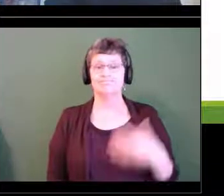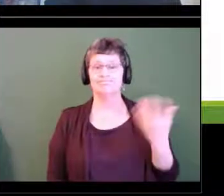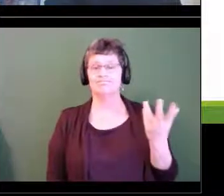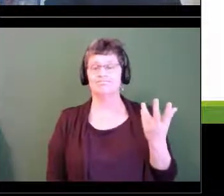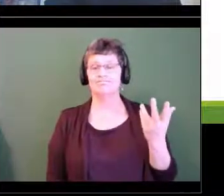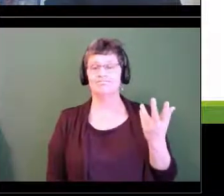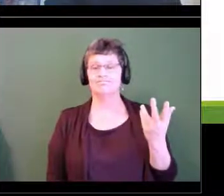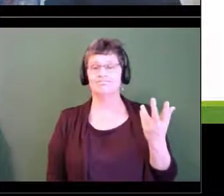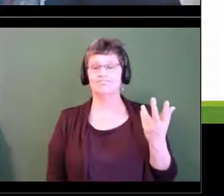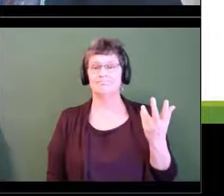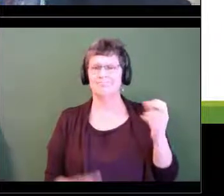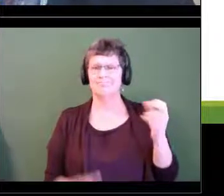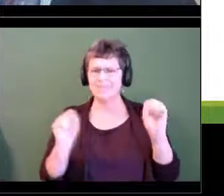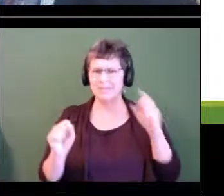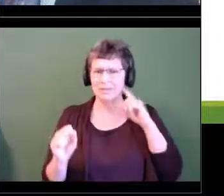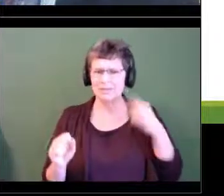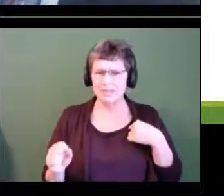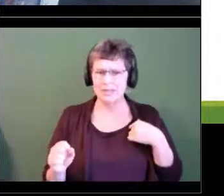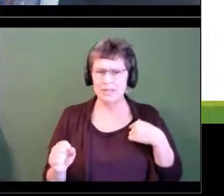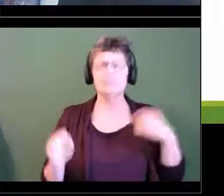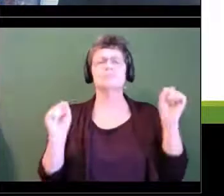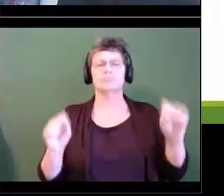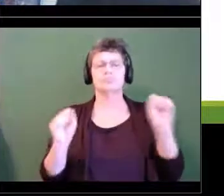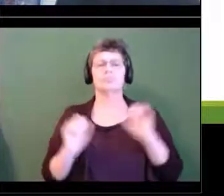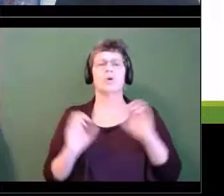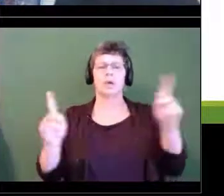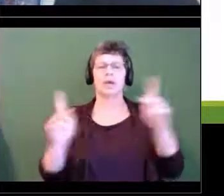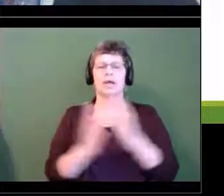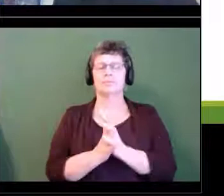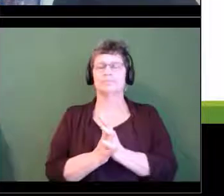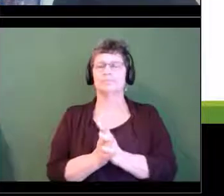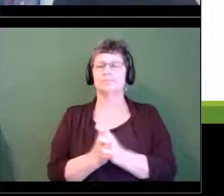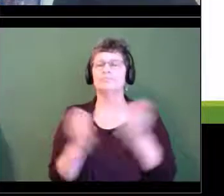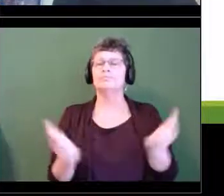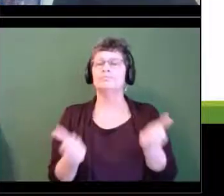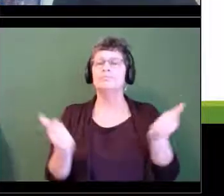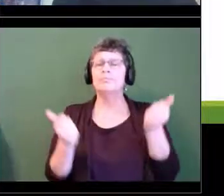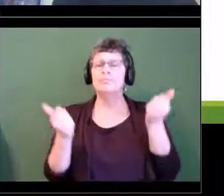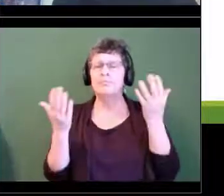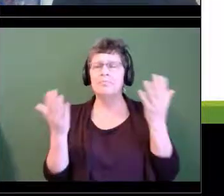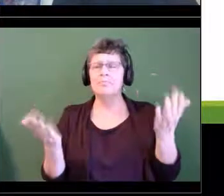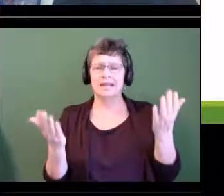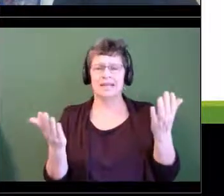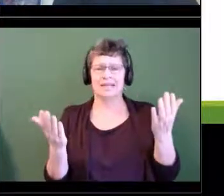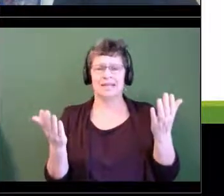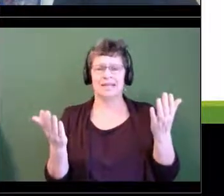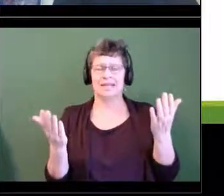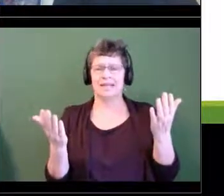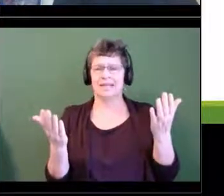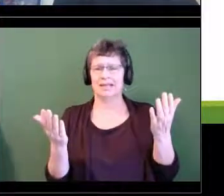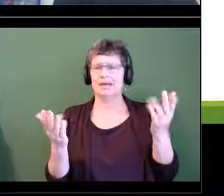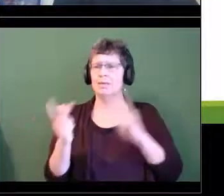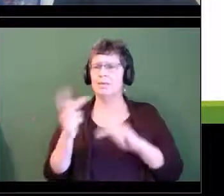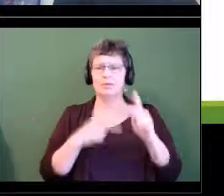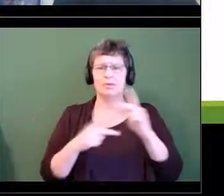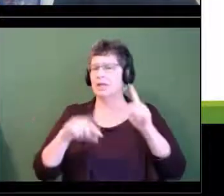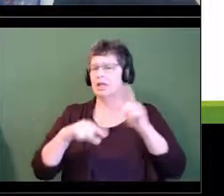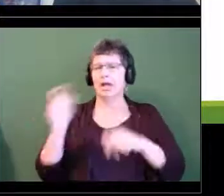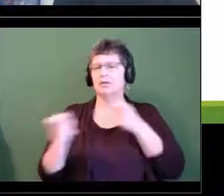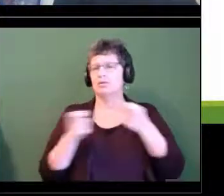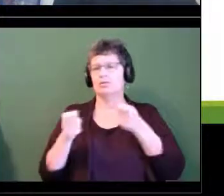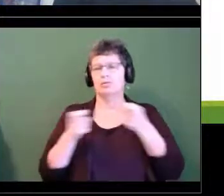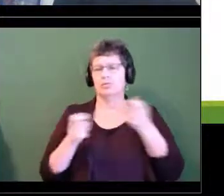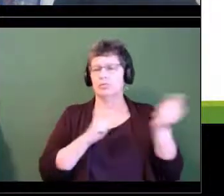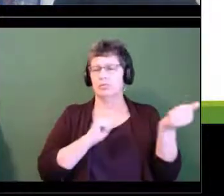I hope you can still hear me. Okay, many factors are beyond the individual control in terms